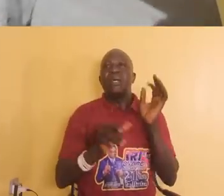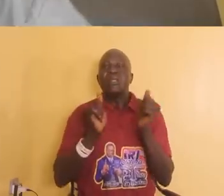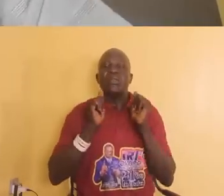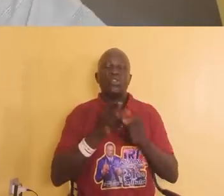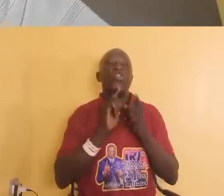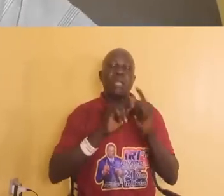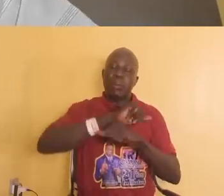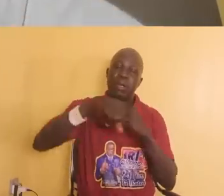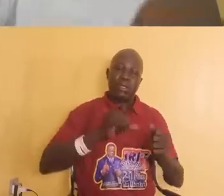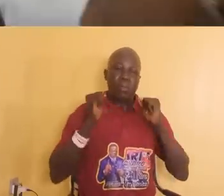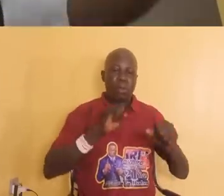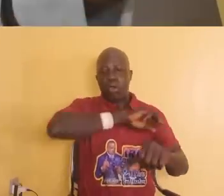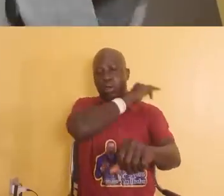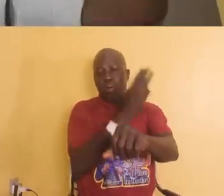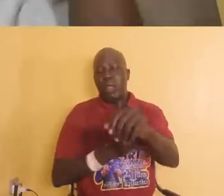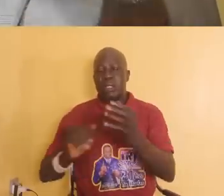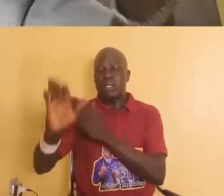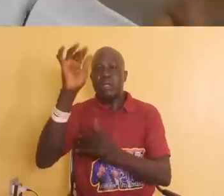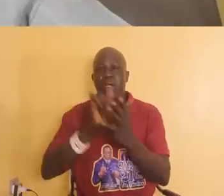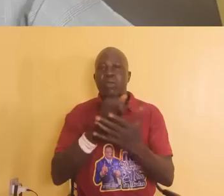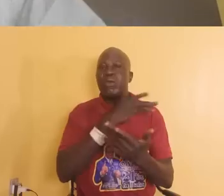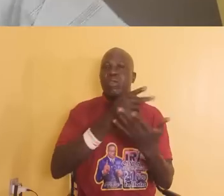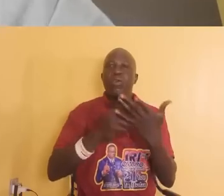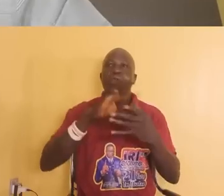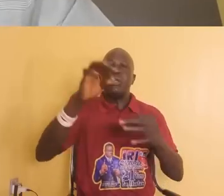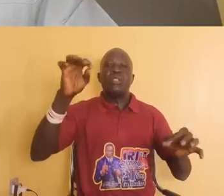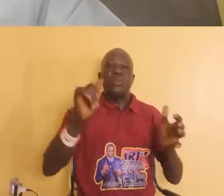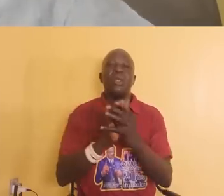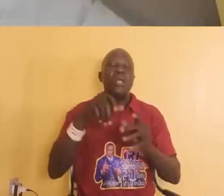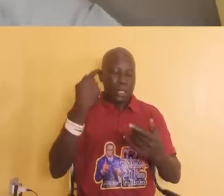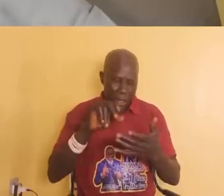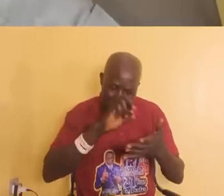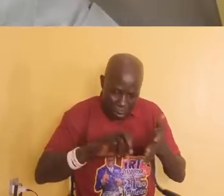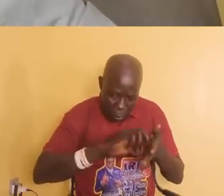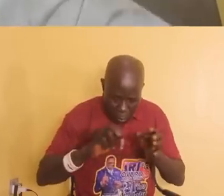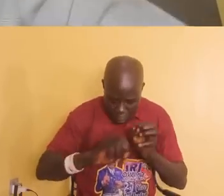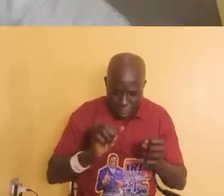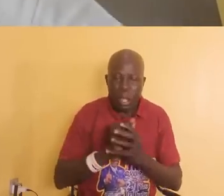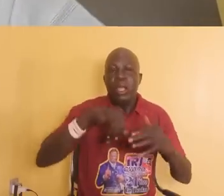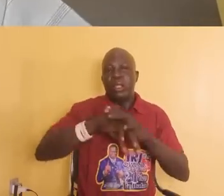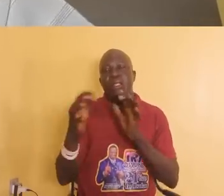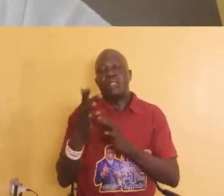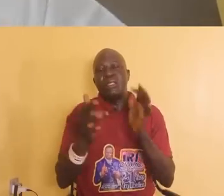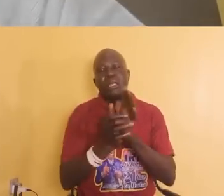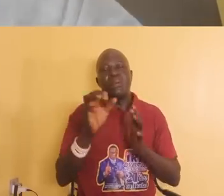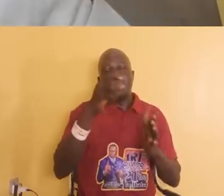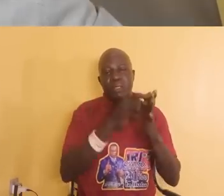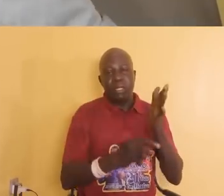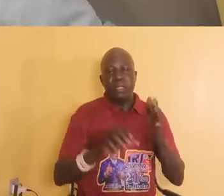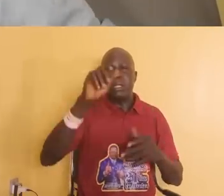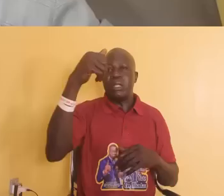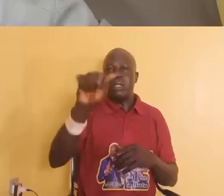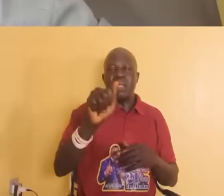Almighty Spirit. From the Holy Spirit. Yahweh, let's look at the book of